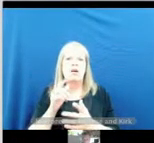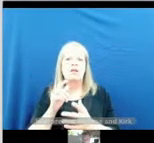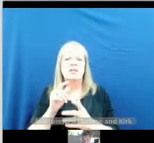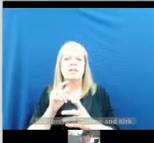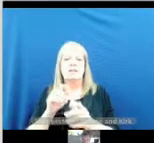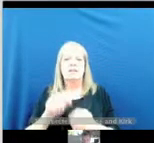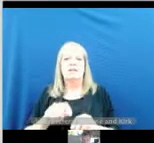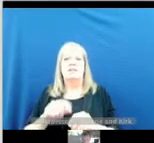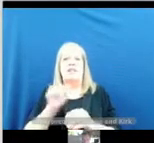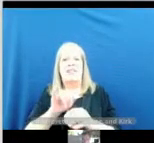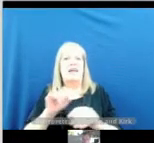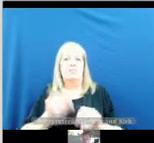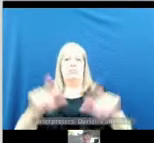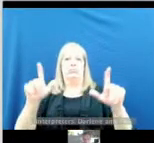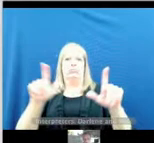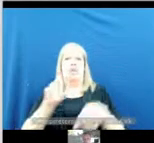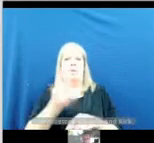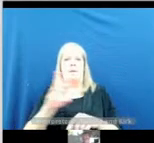So